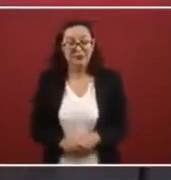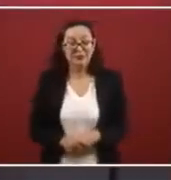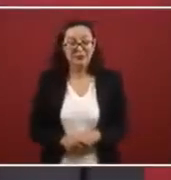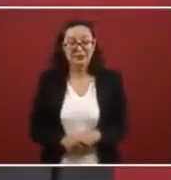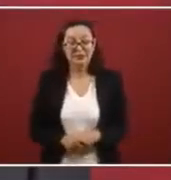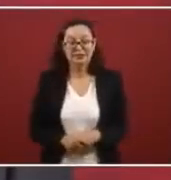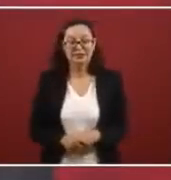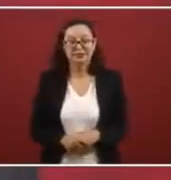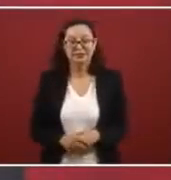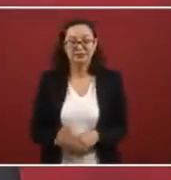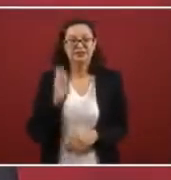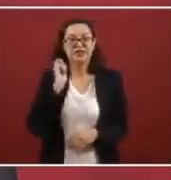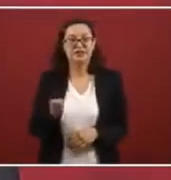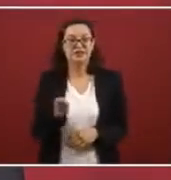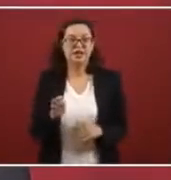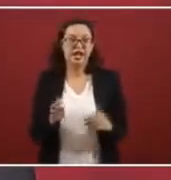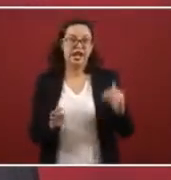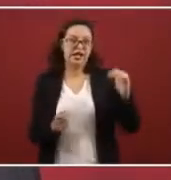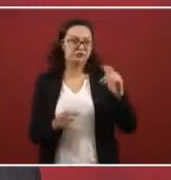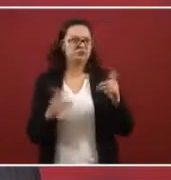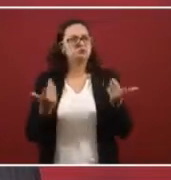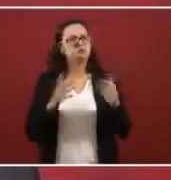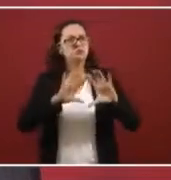and so we have to pay more